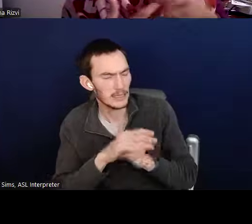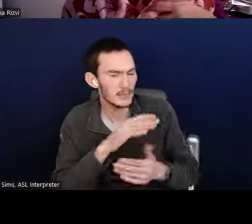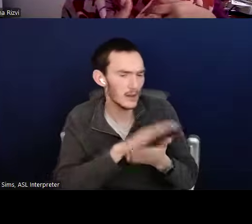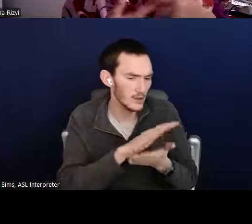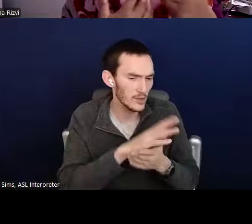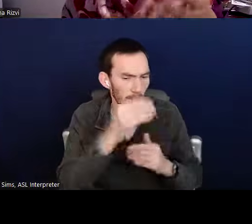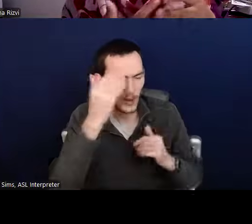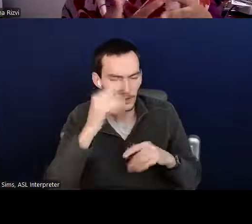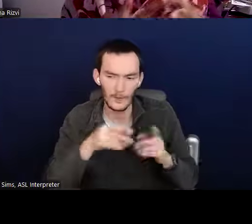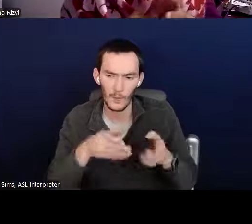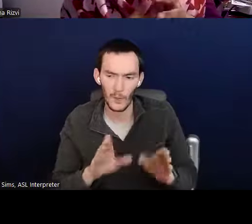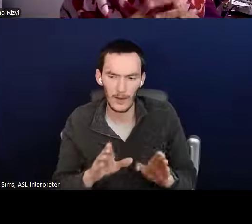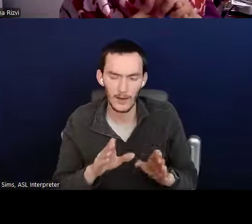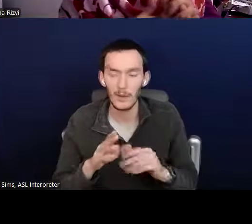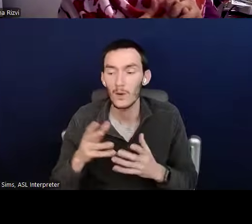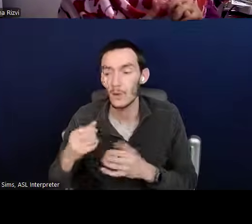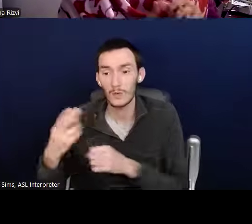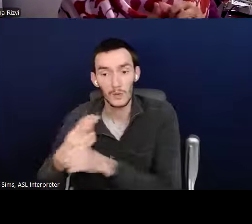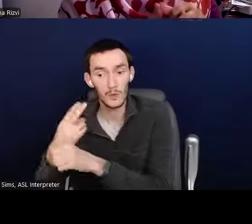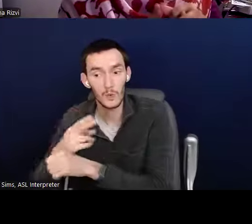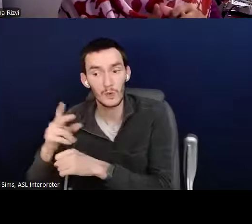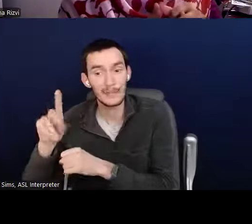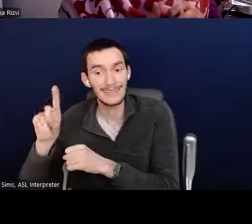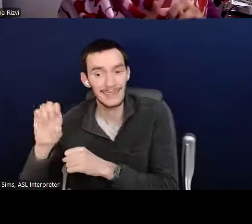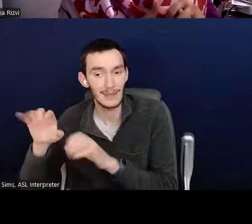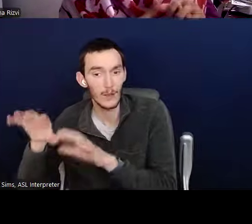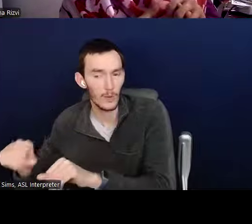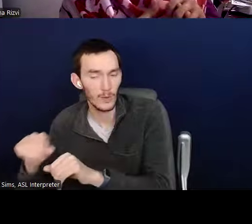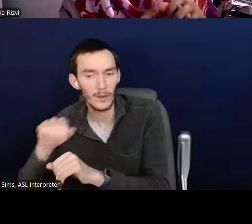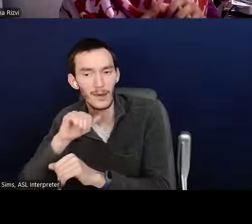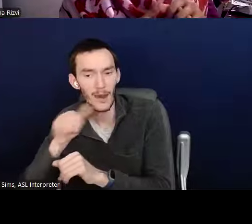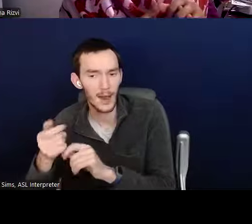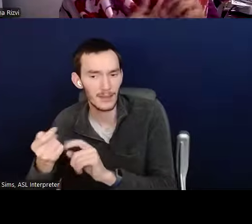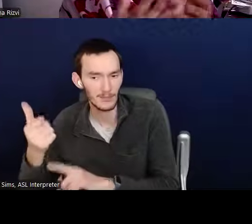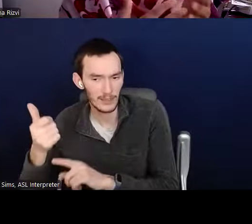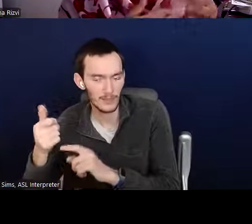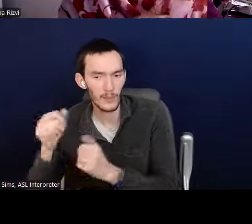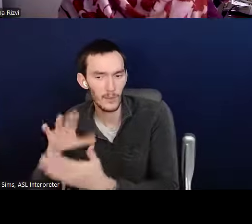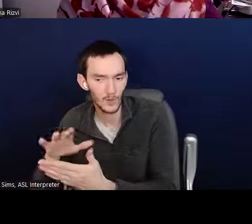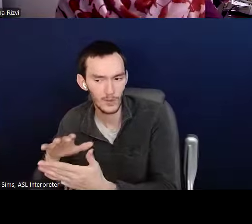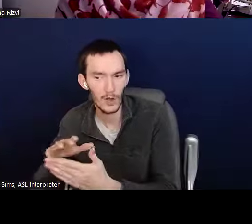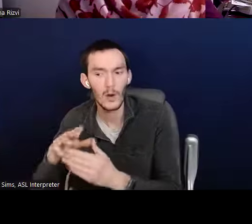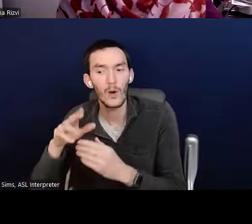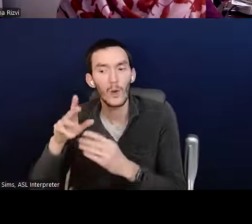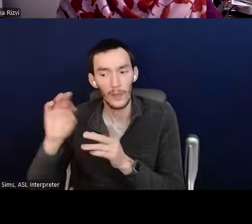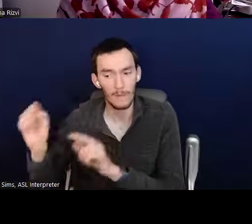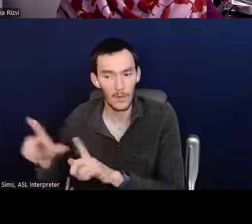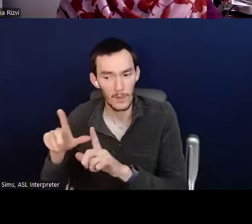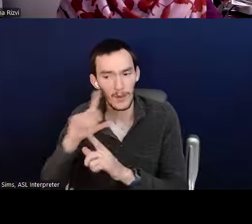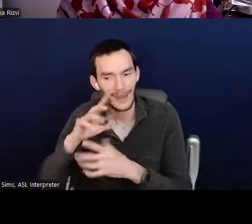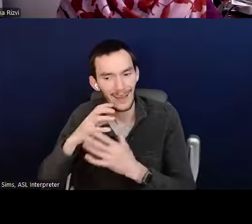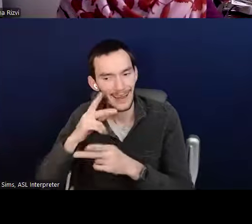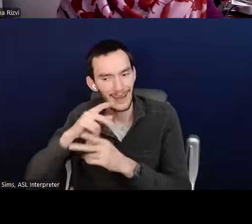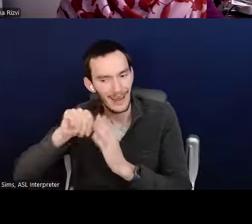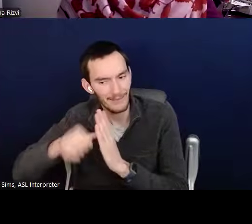way. While utilizing a decolonial, non-extractive, and generative approach within a framework that emphasizes care at the